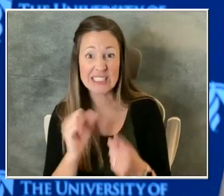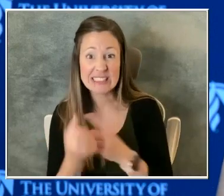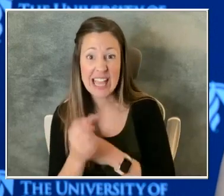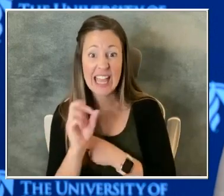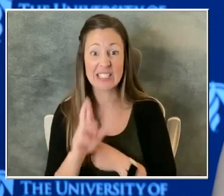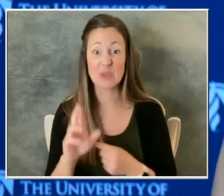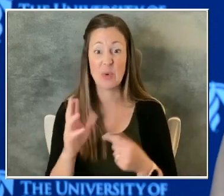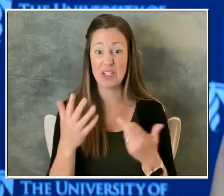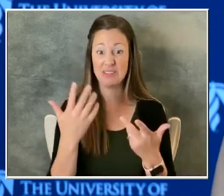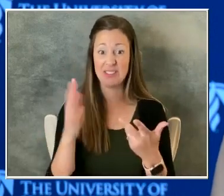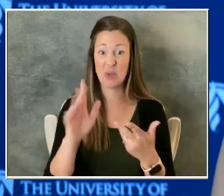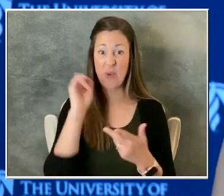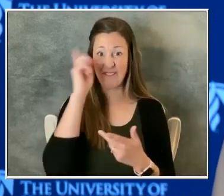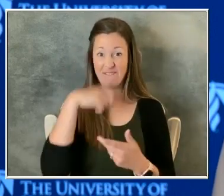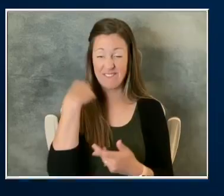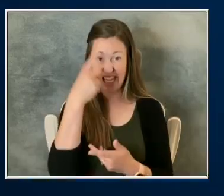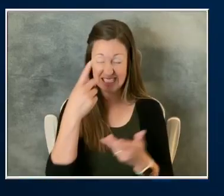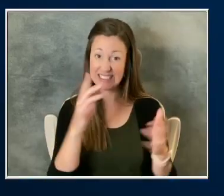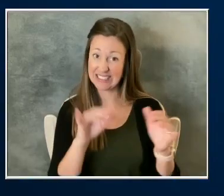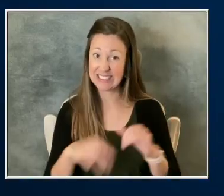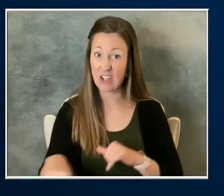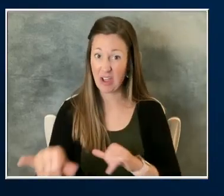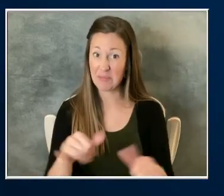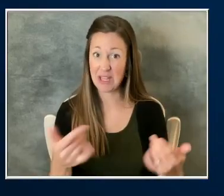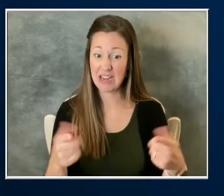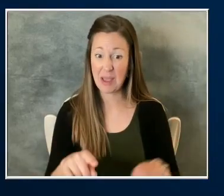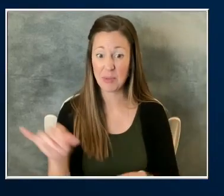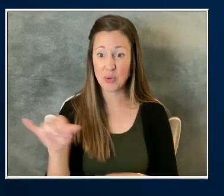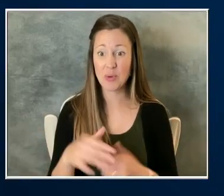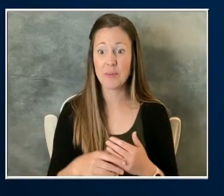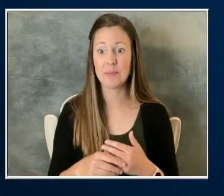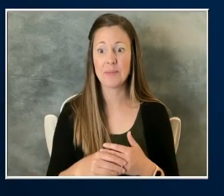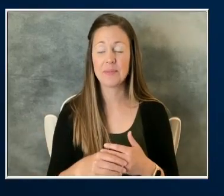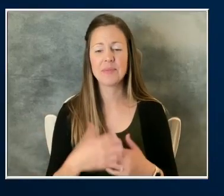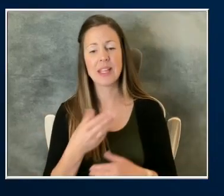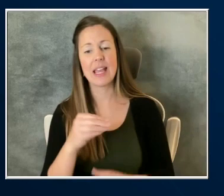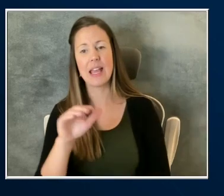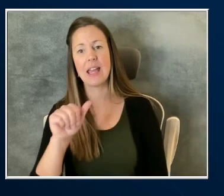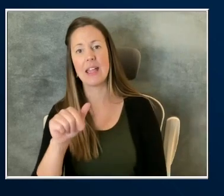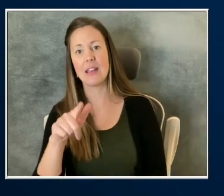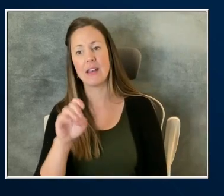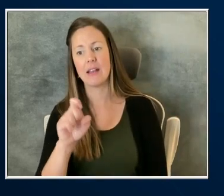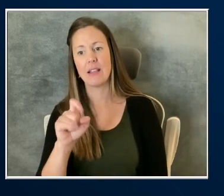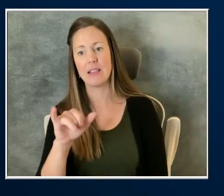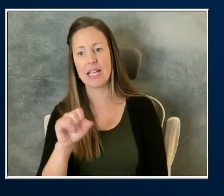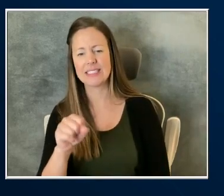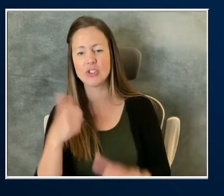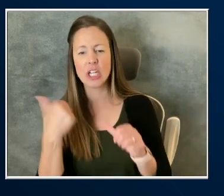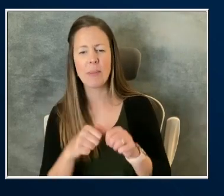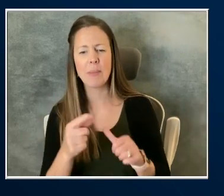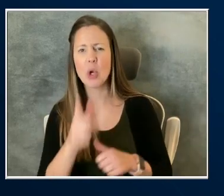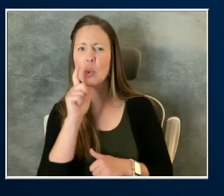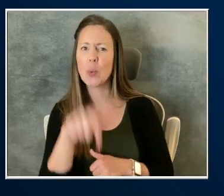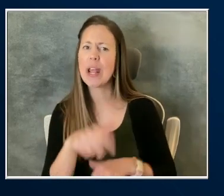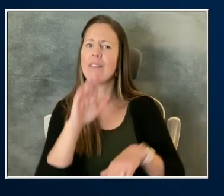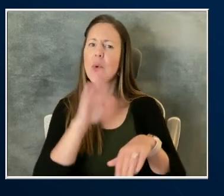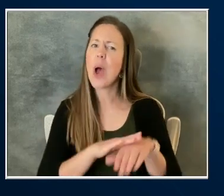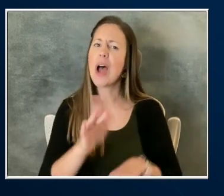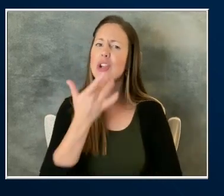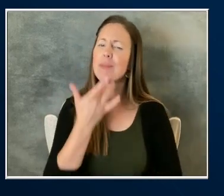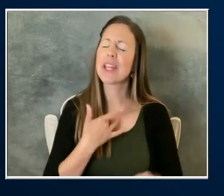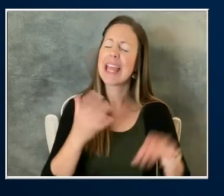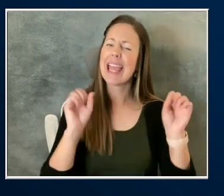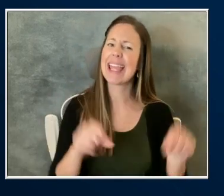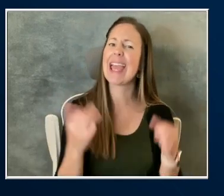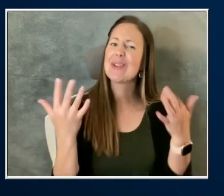which we do see commonly as well, Steve. Yep, and viewer named me, Alexis, remember that you don't have to do it on your birthday. You give yourself the day off, have